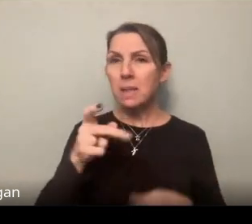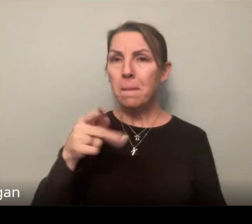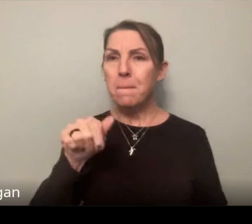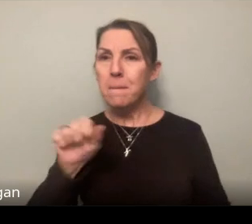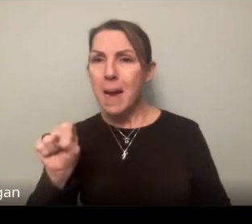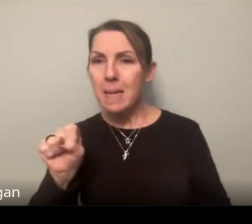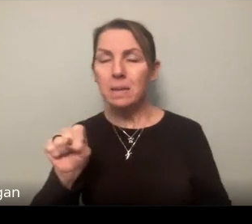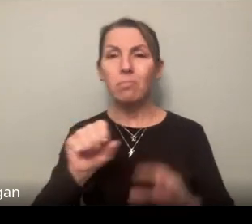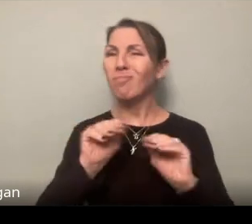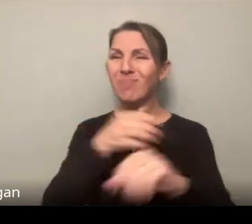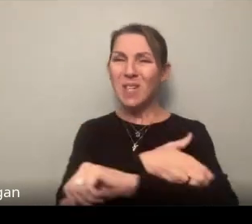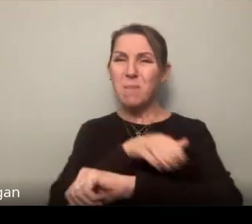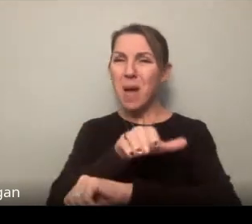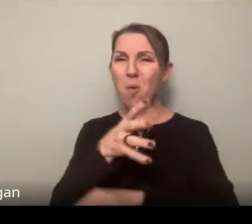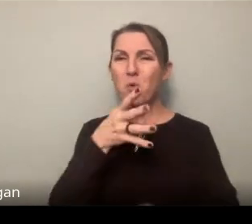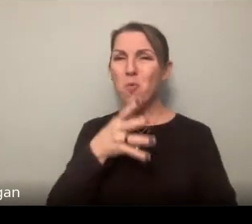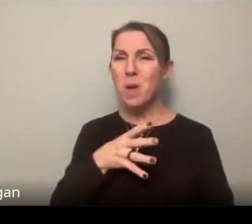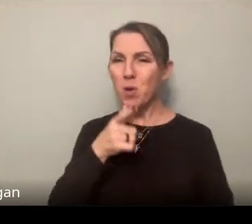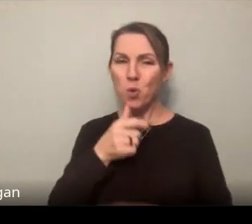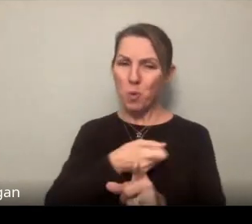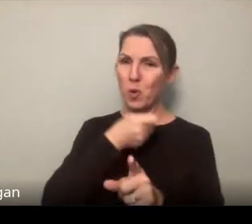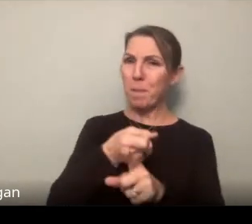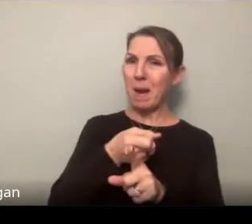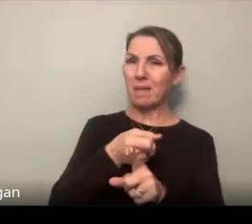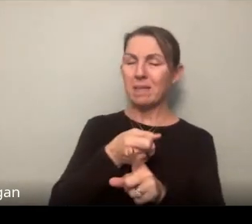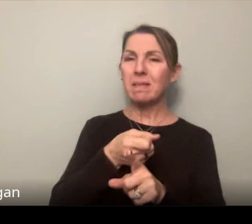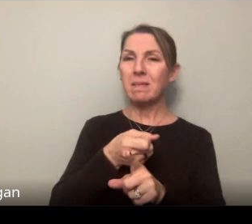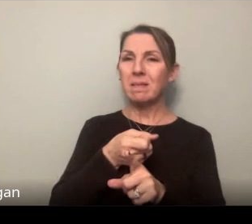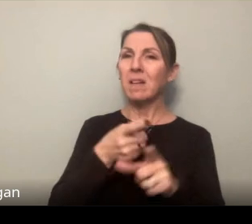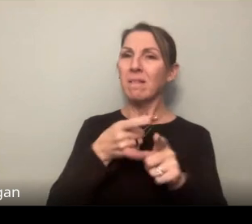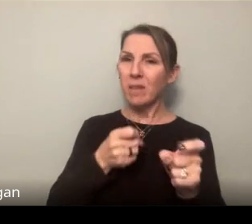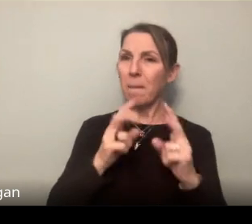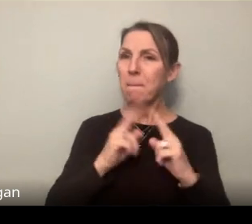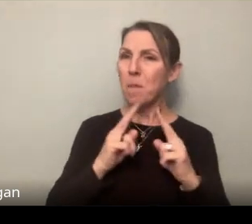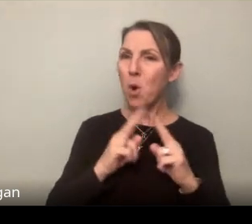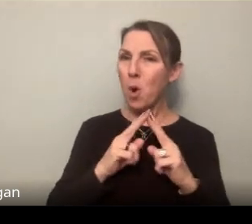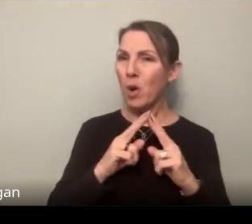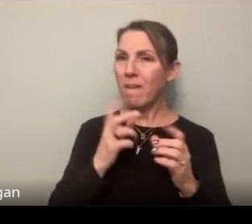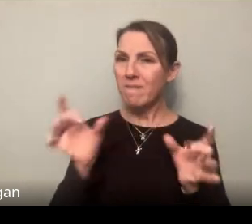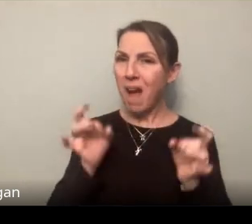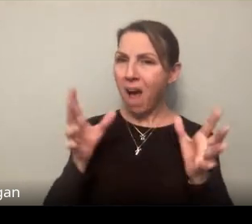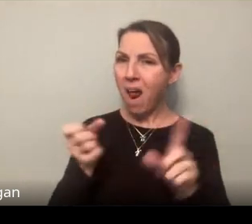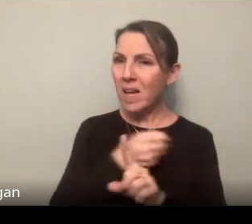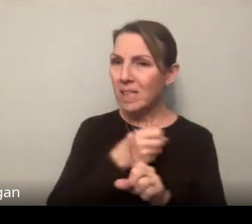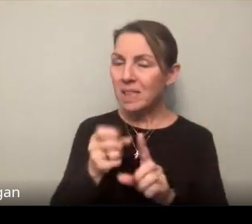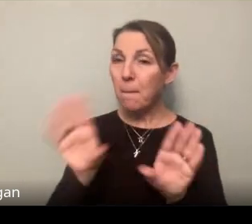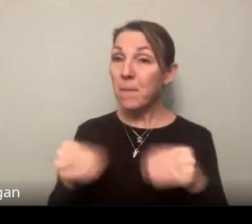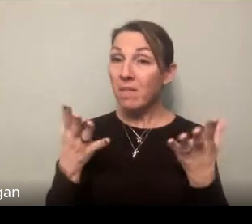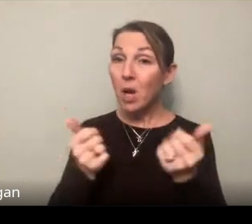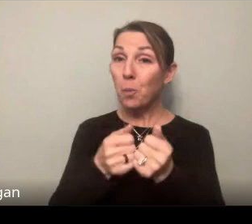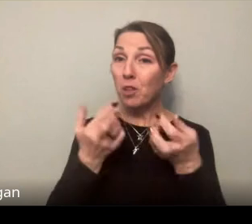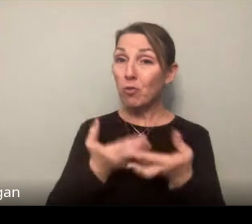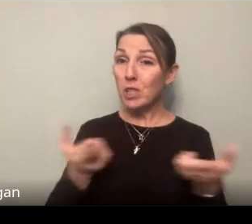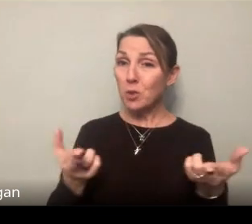didn't empower women who were impacted by intimate partner violence and provide them with the resources